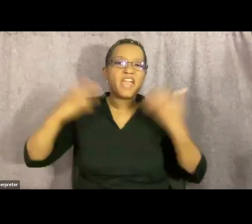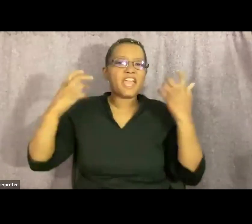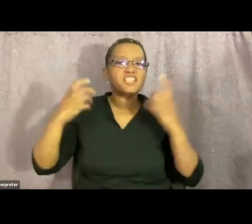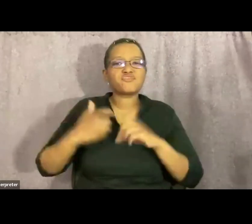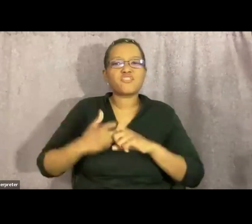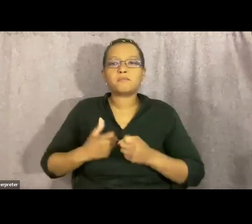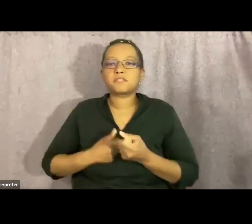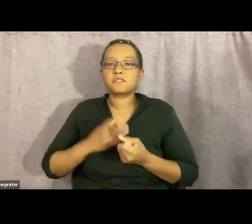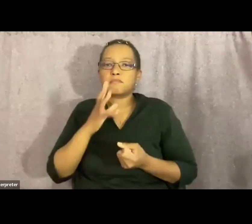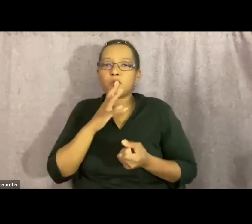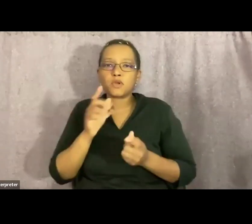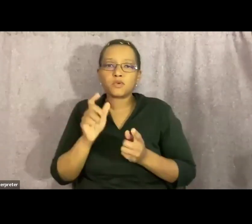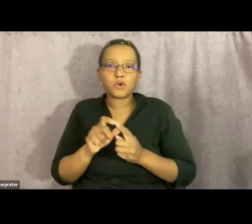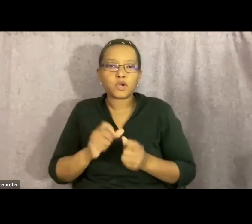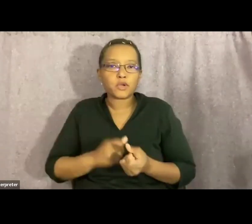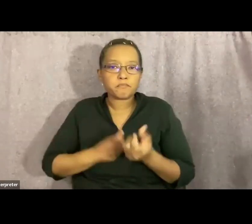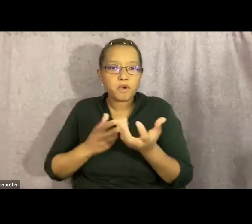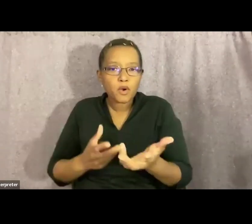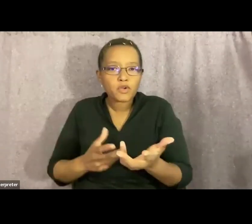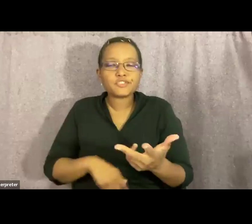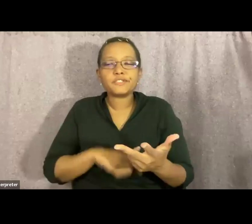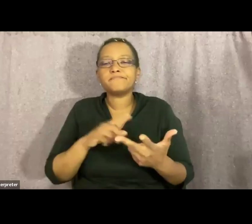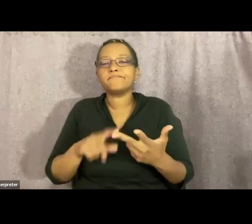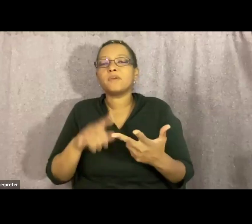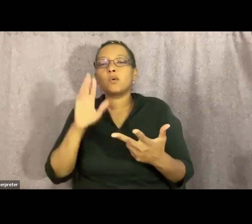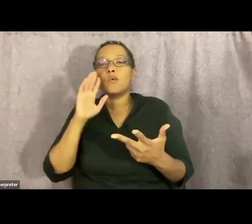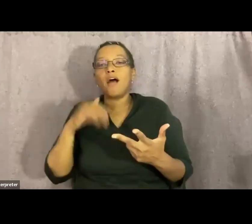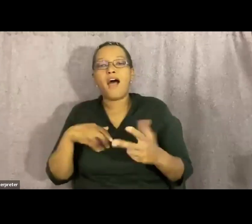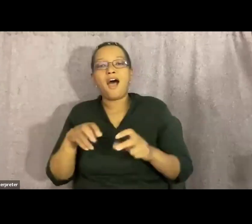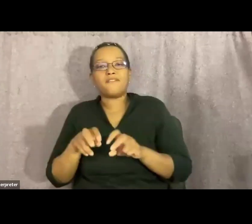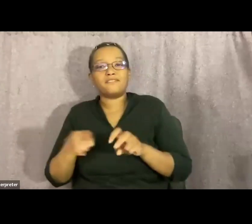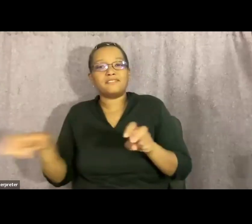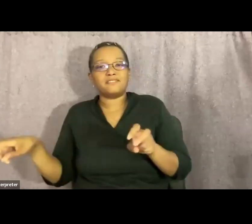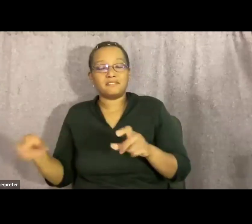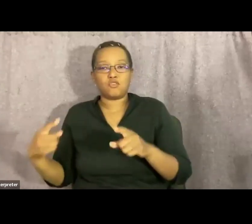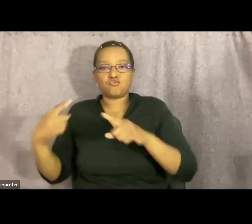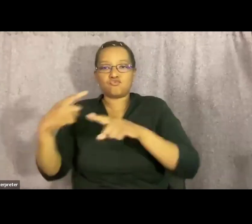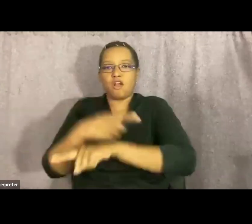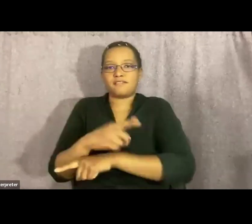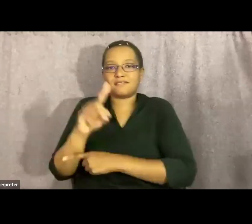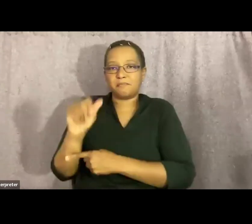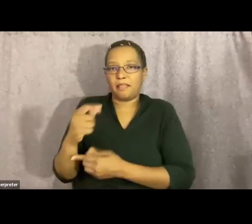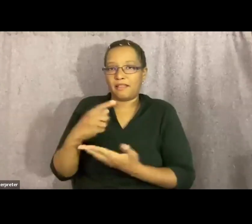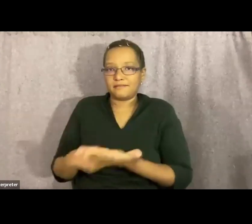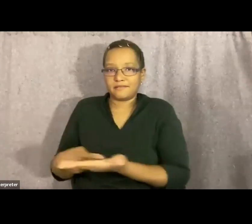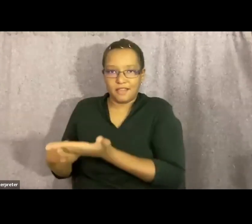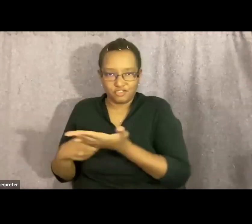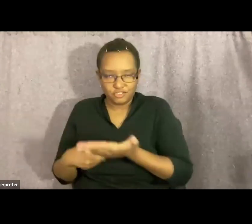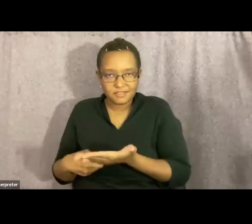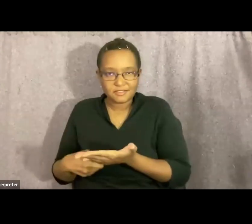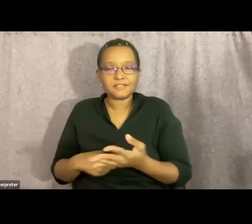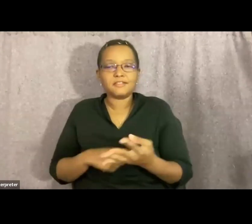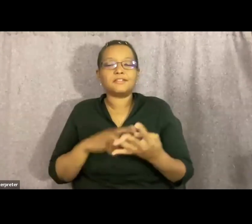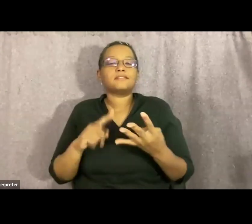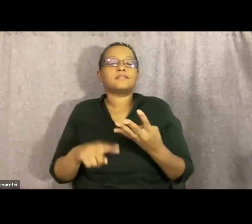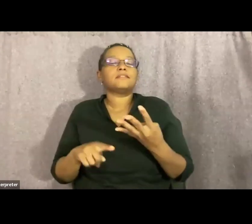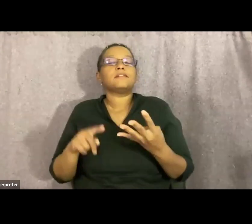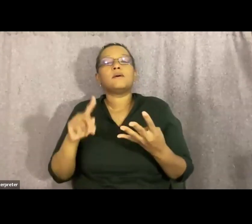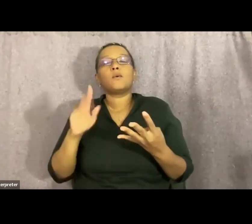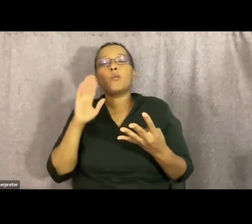to cross-disability panel discussions, and invaluably imperfect process